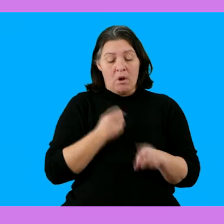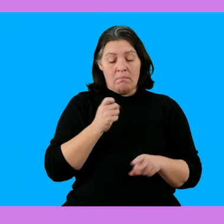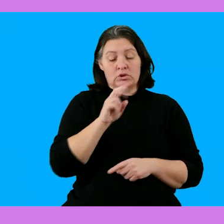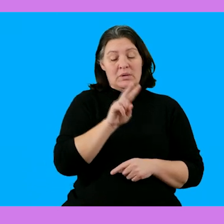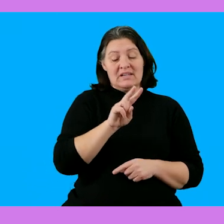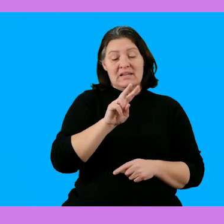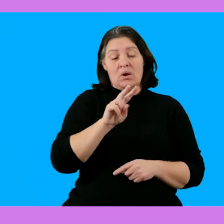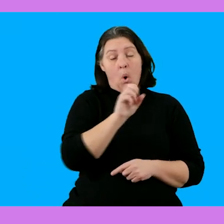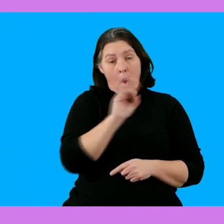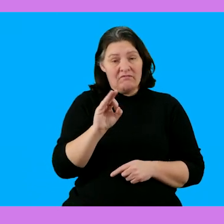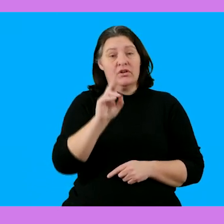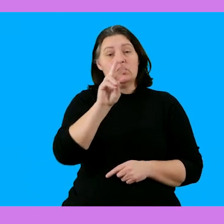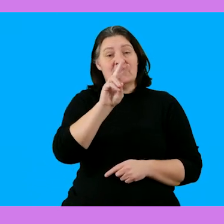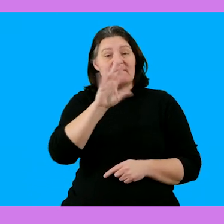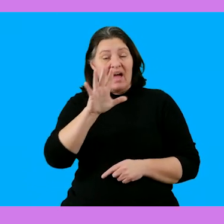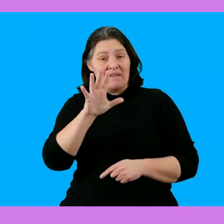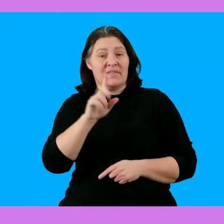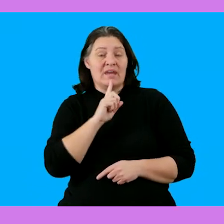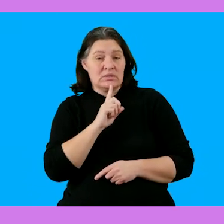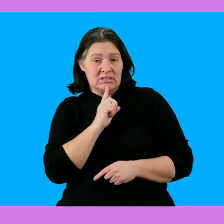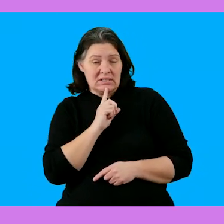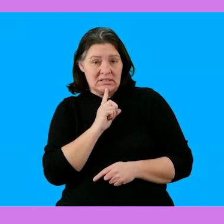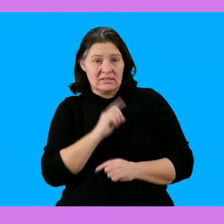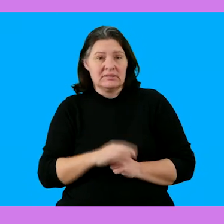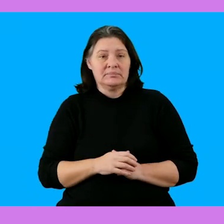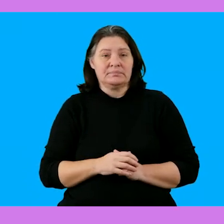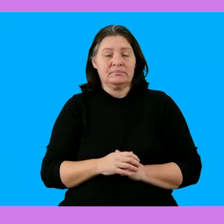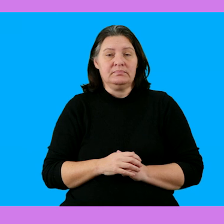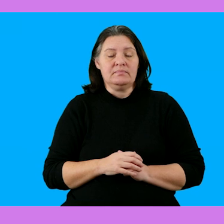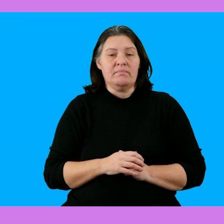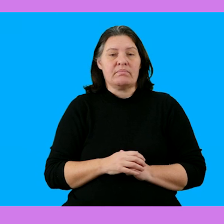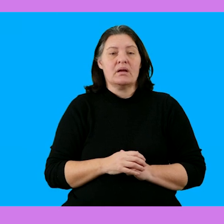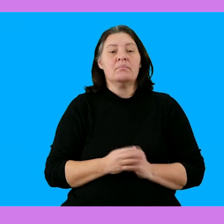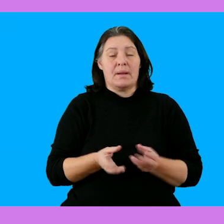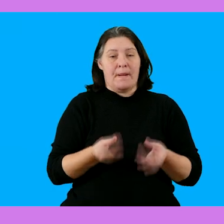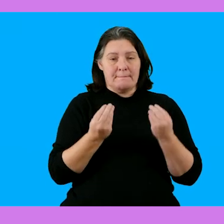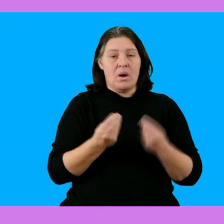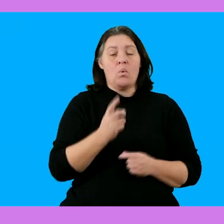of 25,000, that will give us